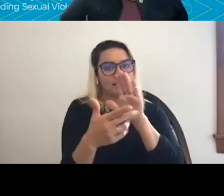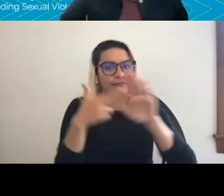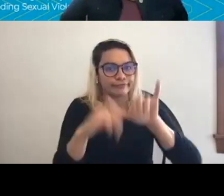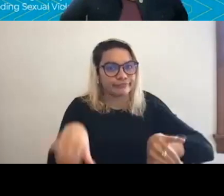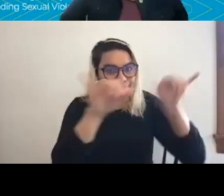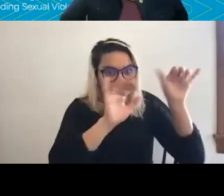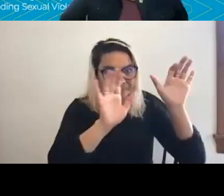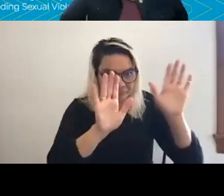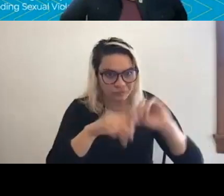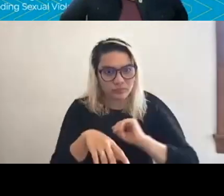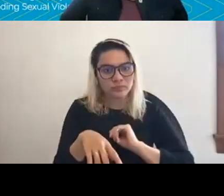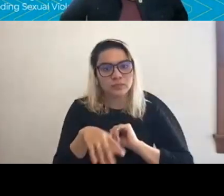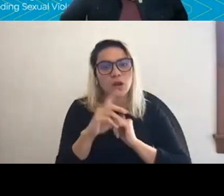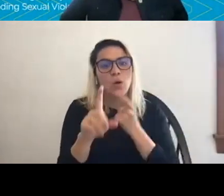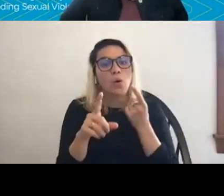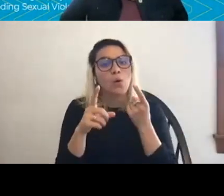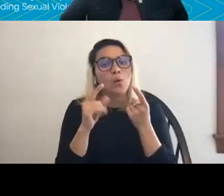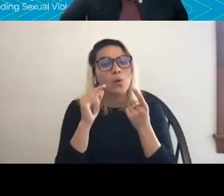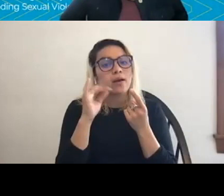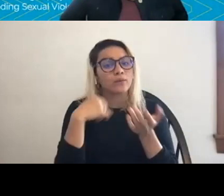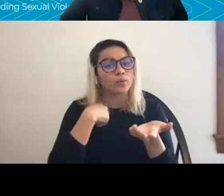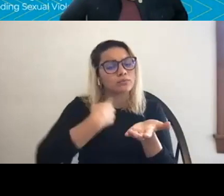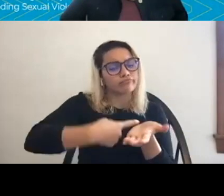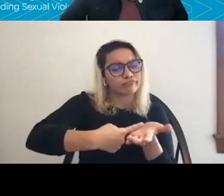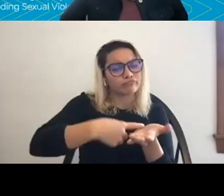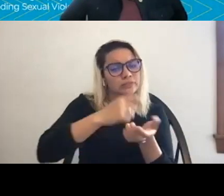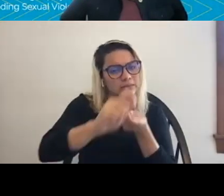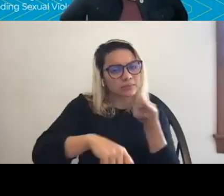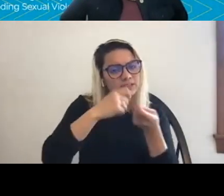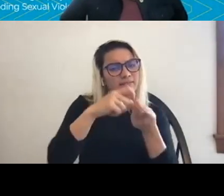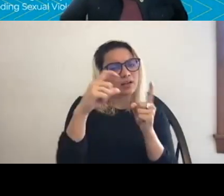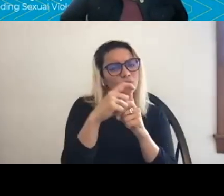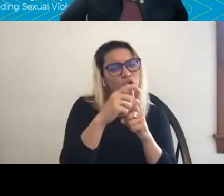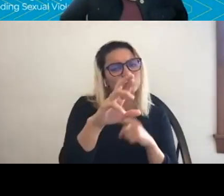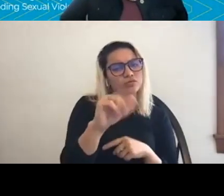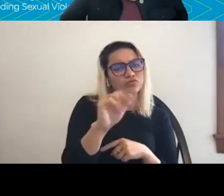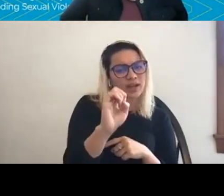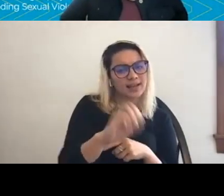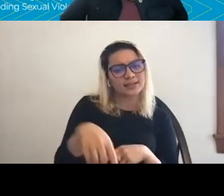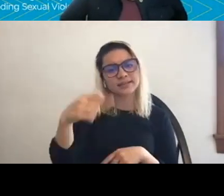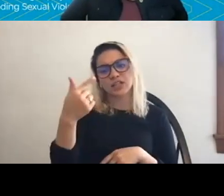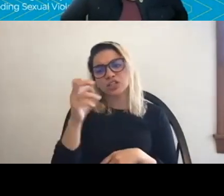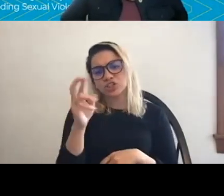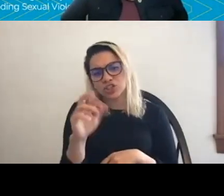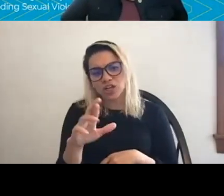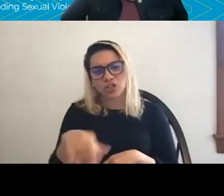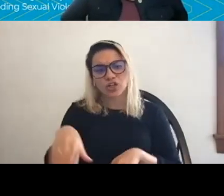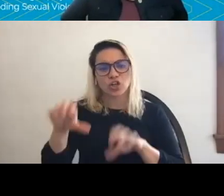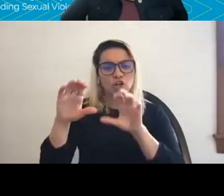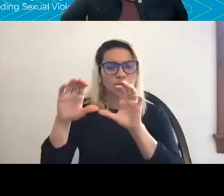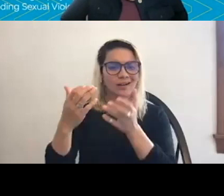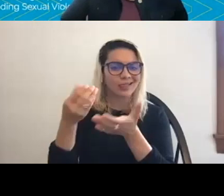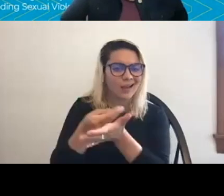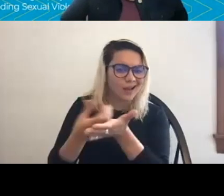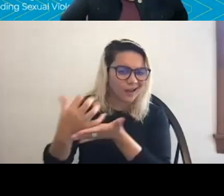when we specifically name things like race, gender, place, class, then we get to avoid this idea that like everyone